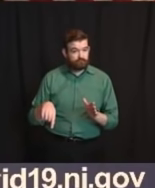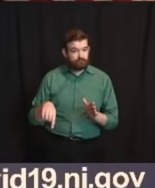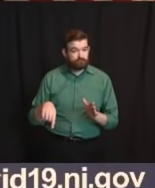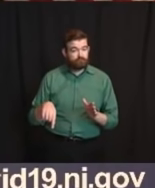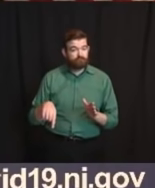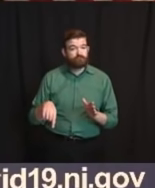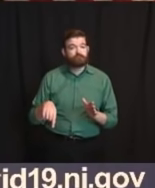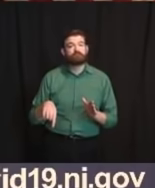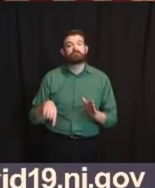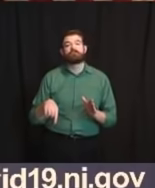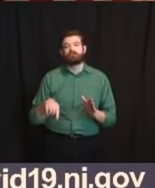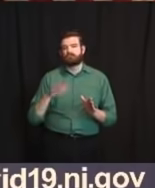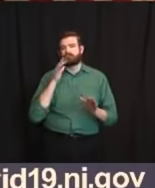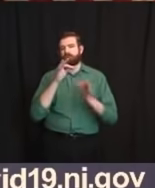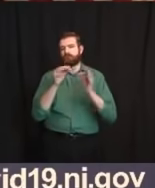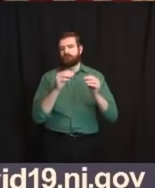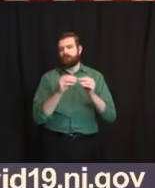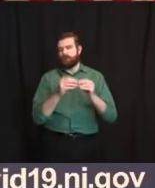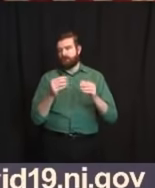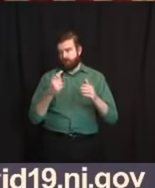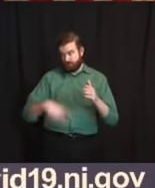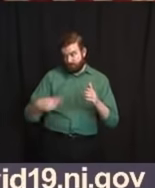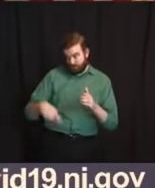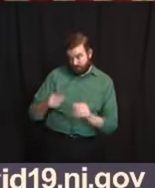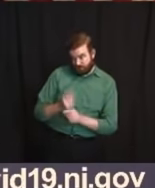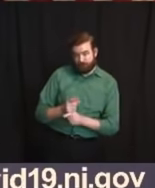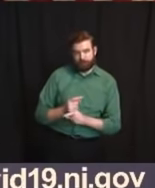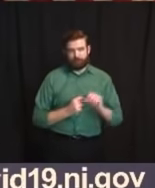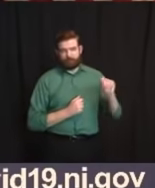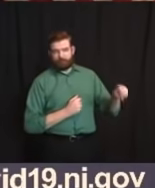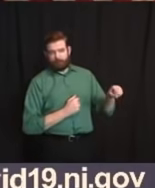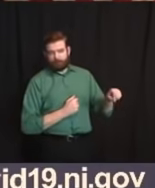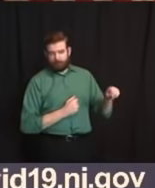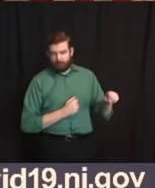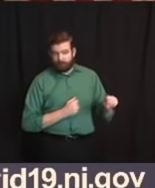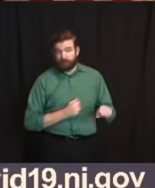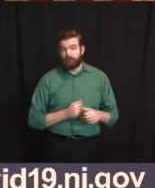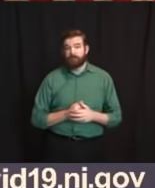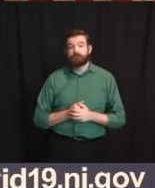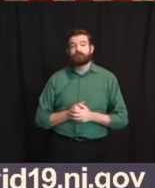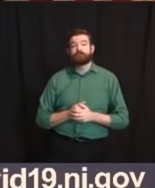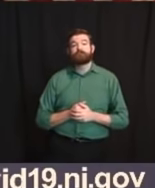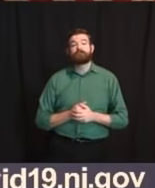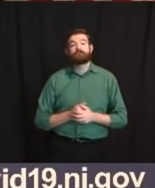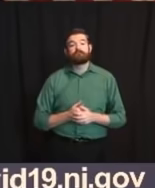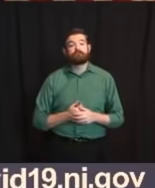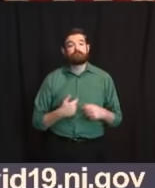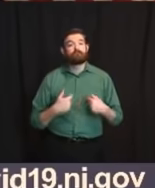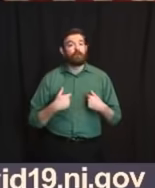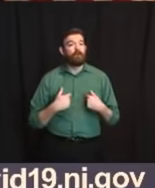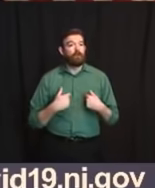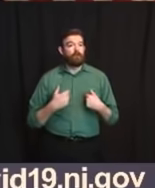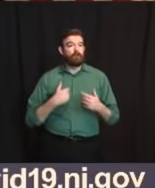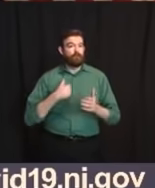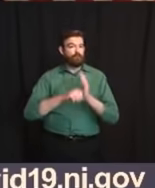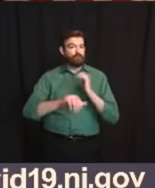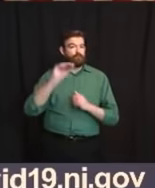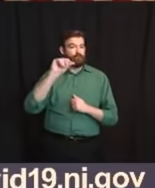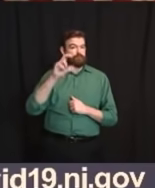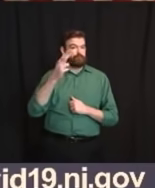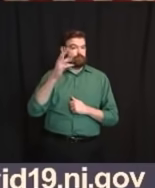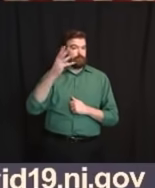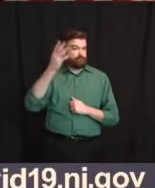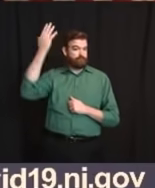any privacy here of myself, but I had surgery on March 4th, and it turned out, knock on wood, I'm okay, which is